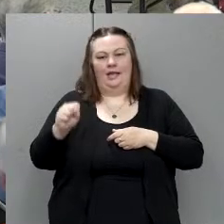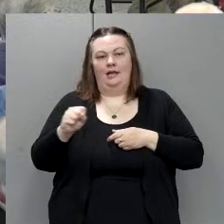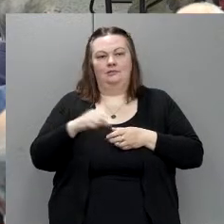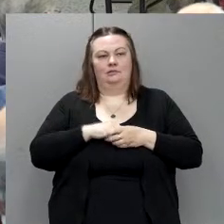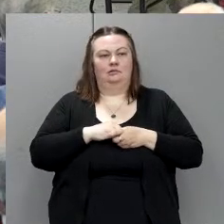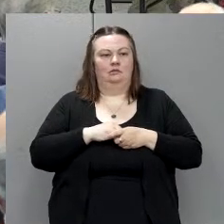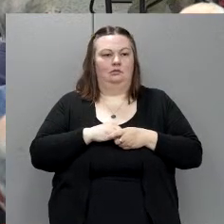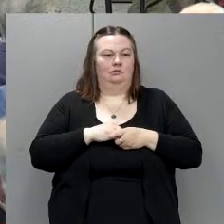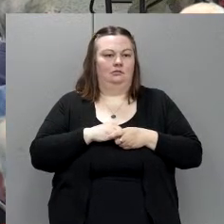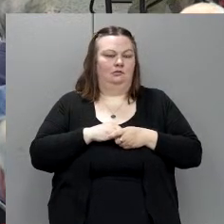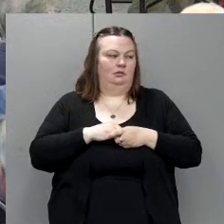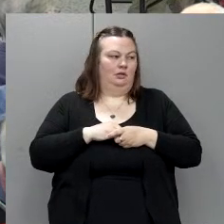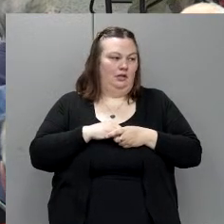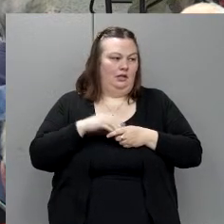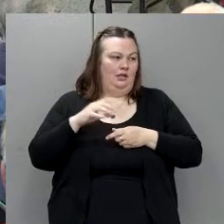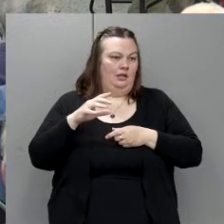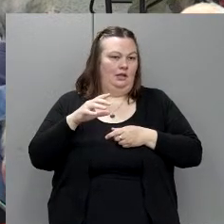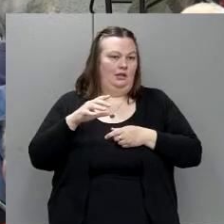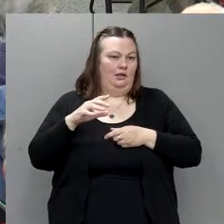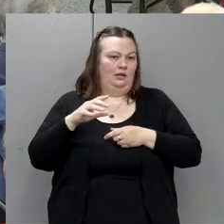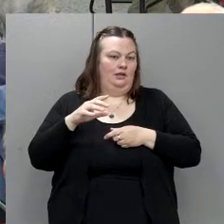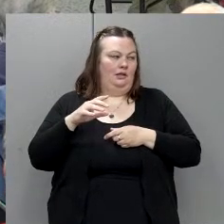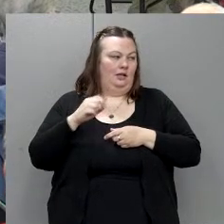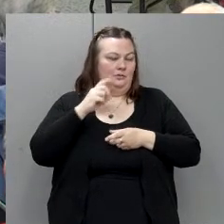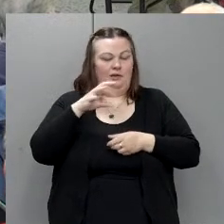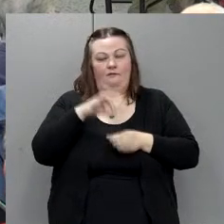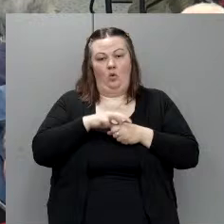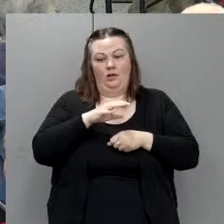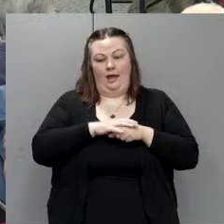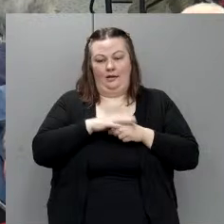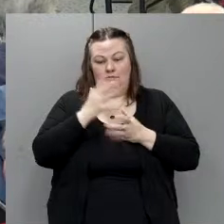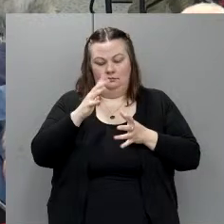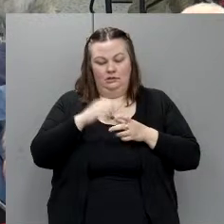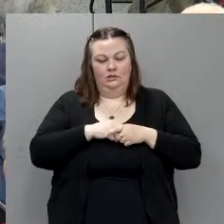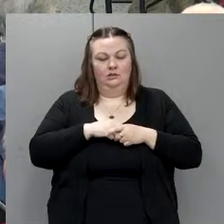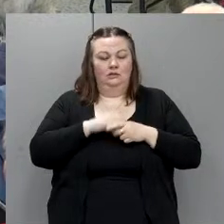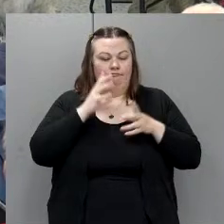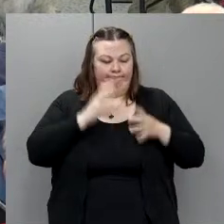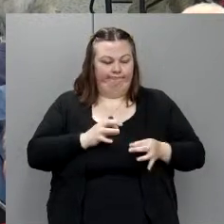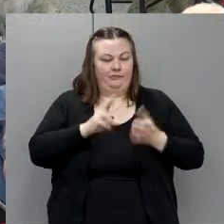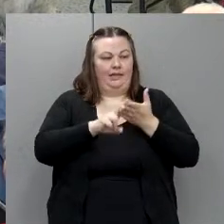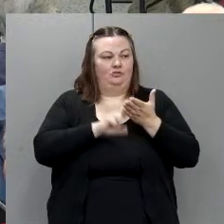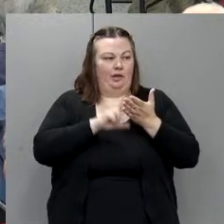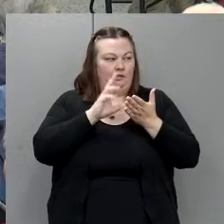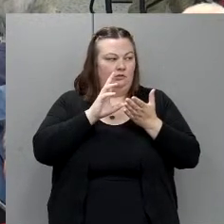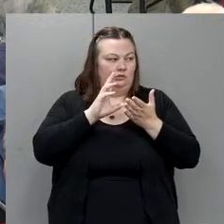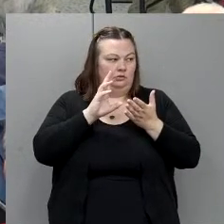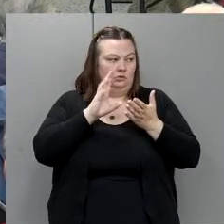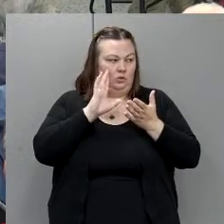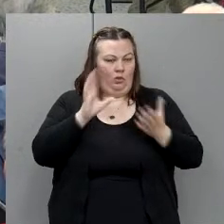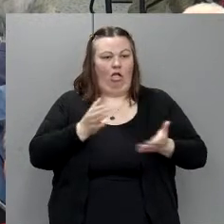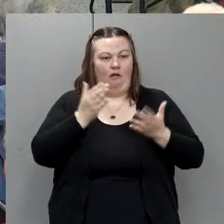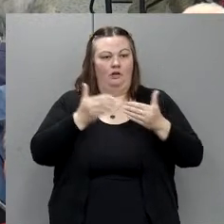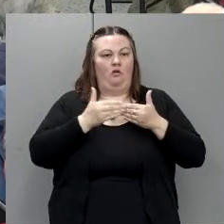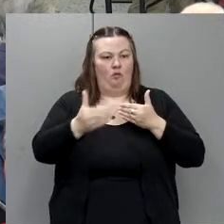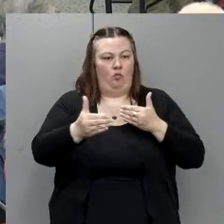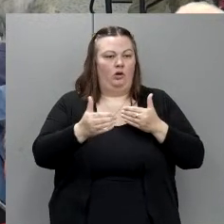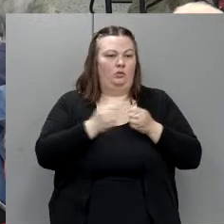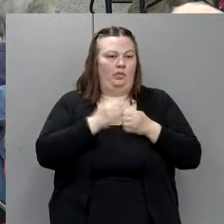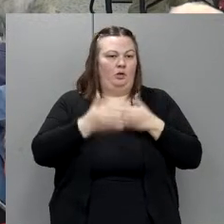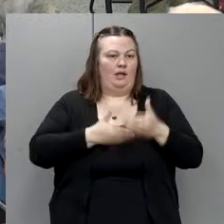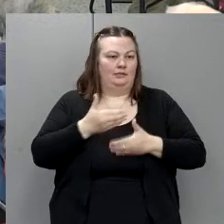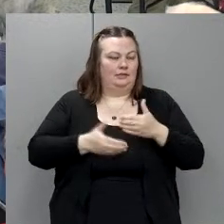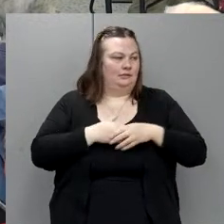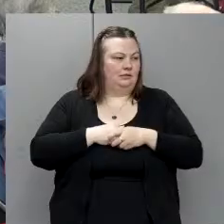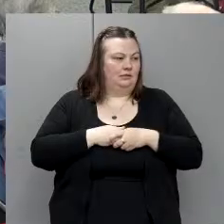Yes. Yes, it has been voted on that the contract offer should go forward with the